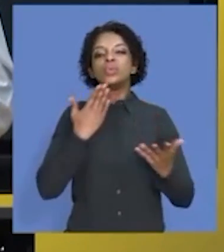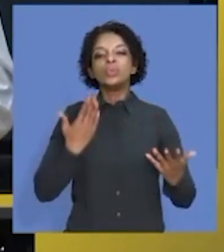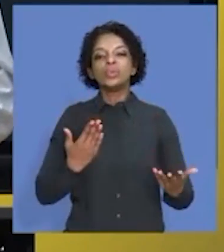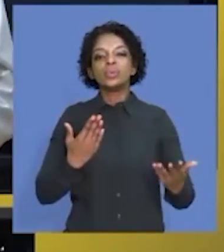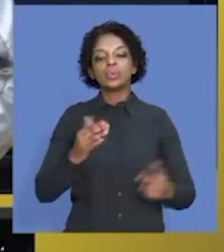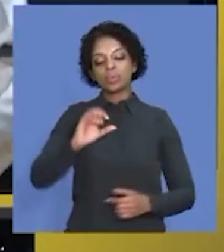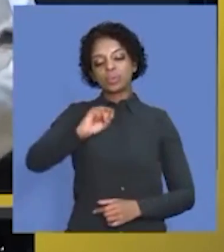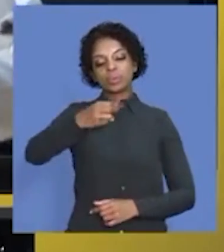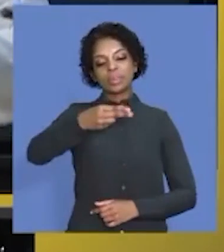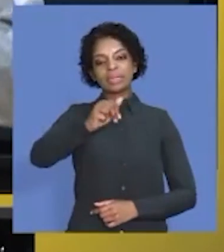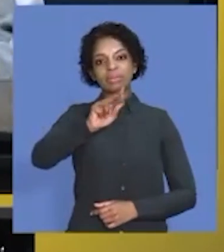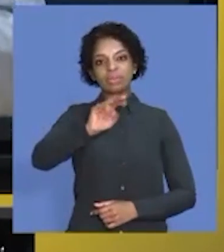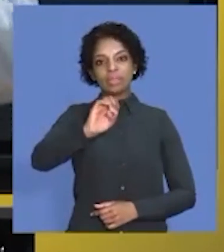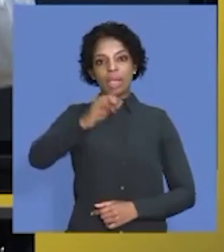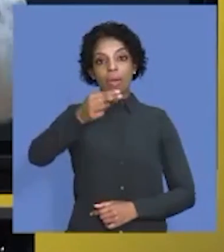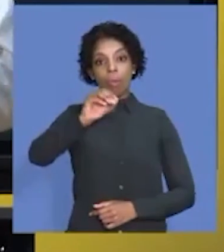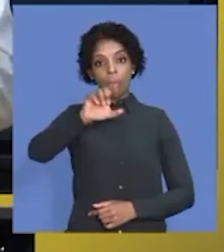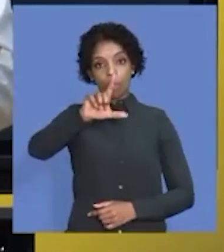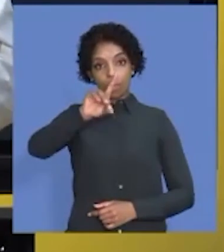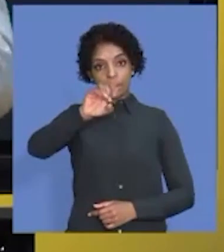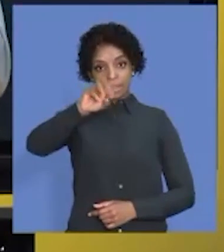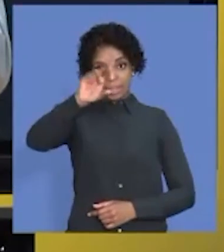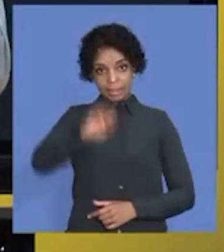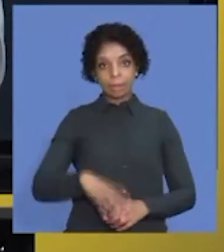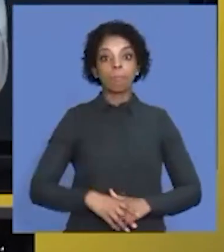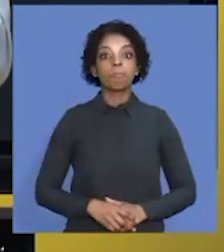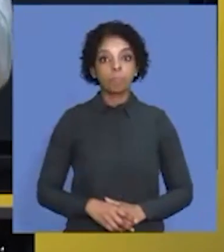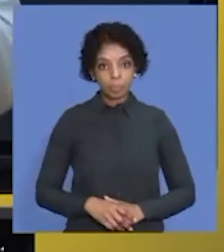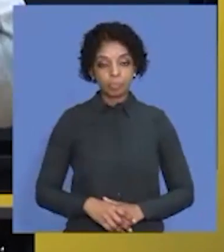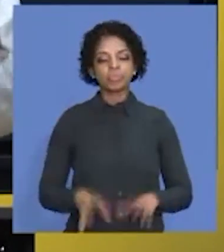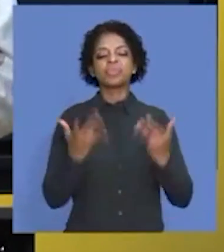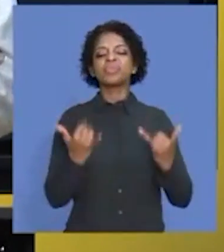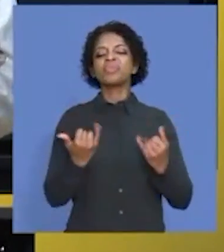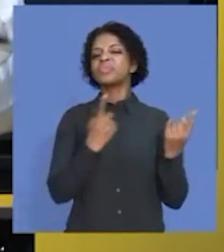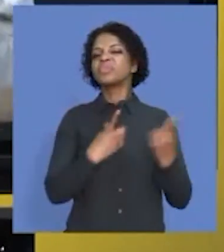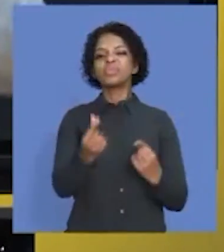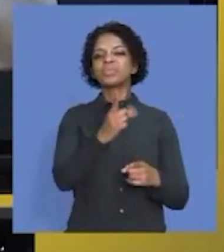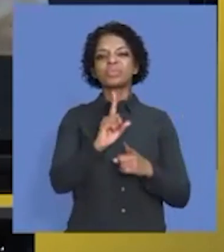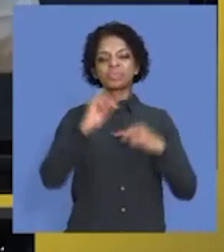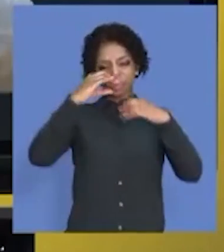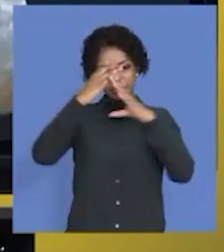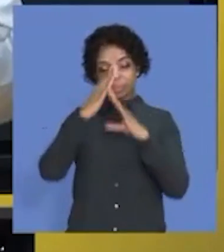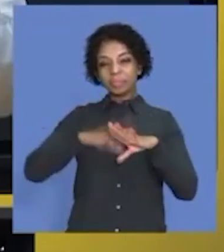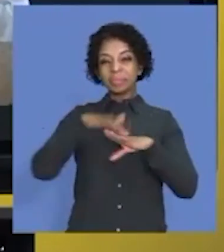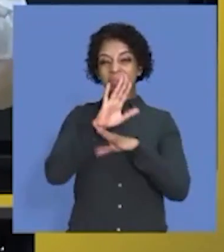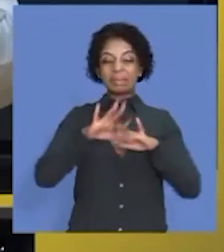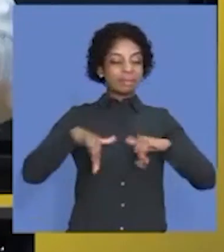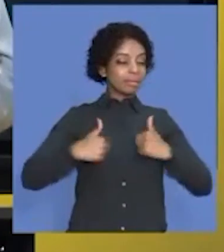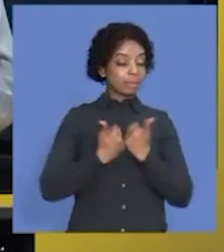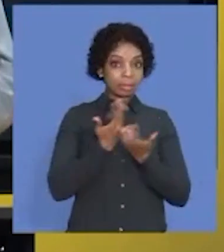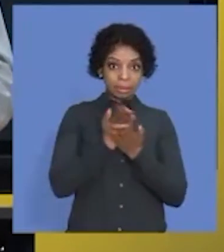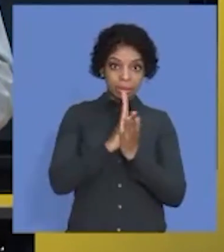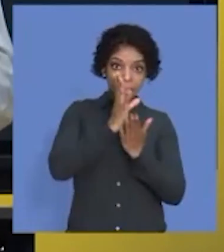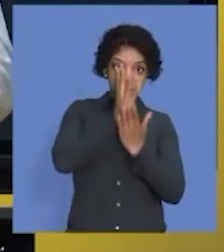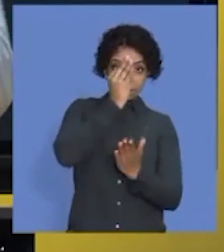shareholders. Okay, so what we've done now, if we've focused on few adjustments and we've highlighted ones that are normally